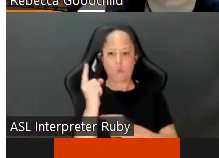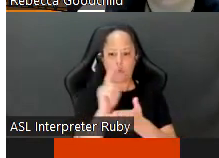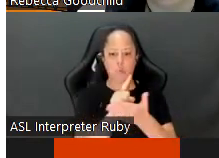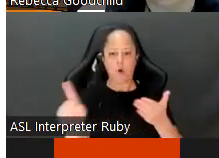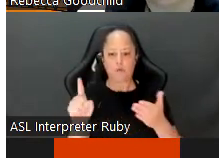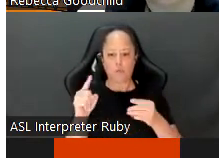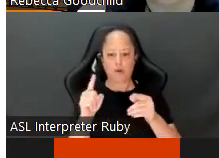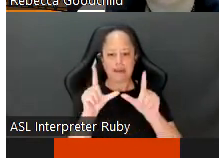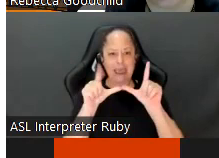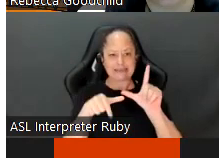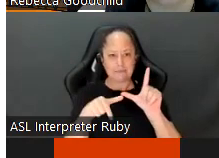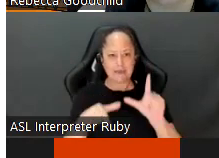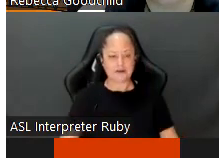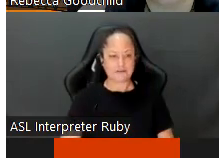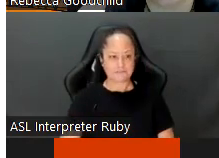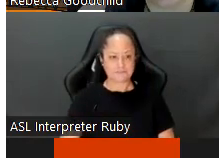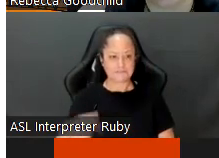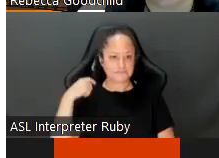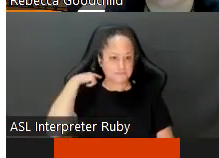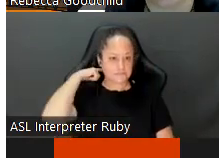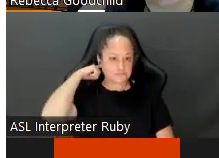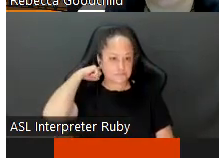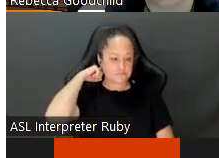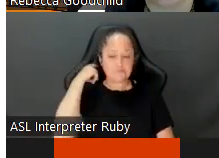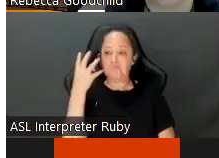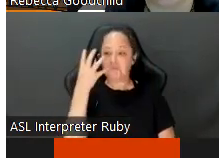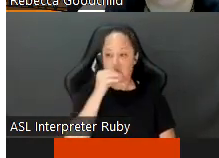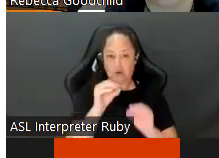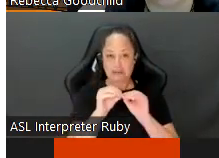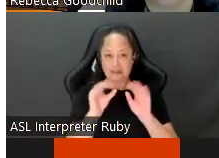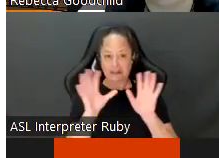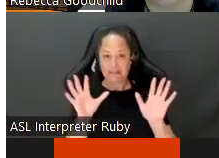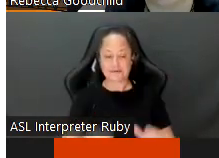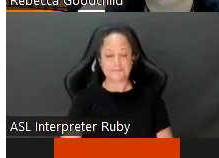expires. Yeah, pretty clear, I think.